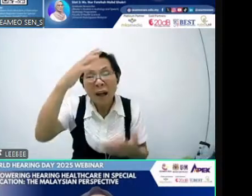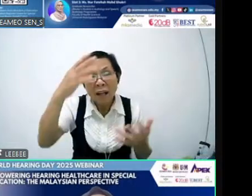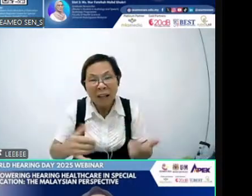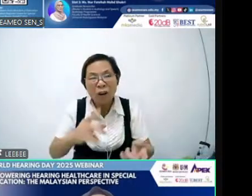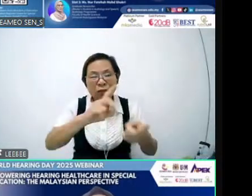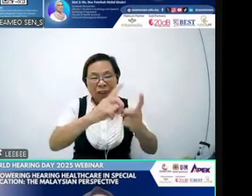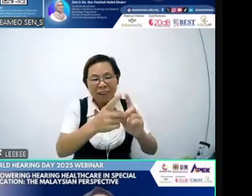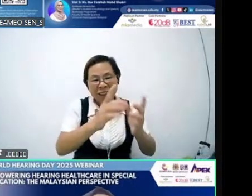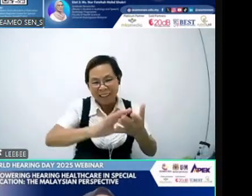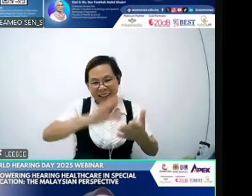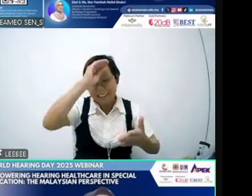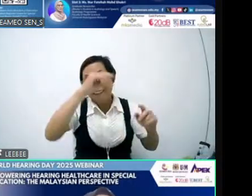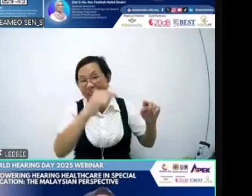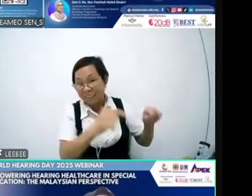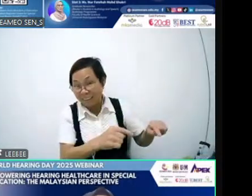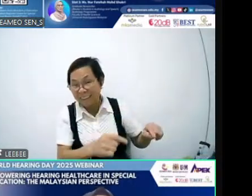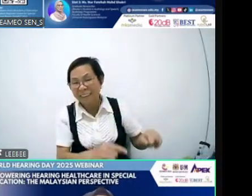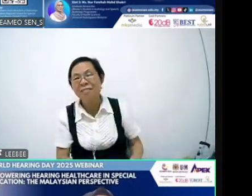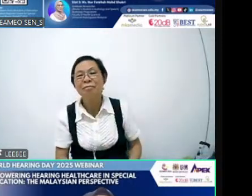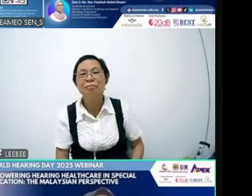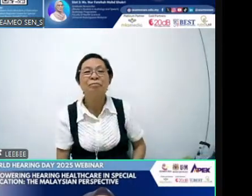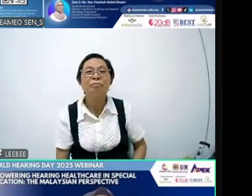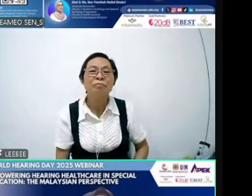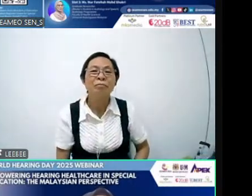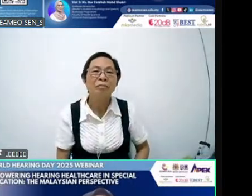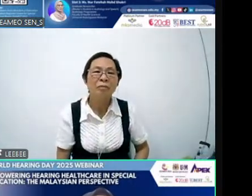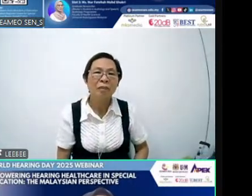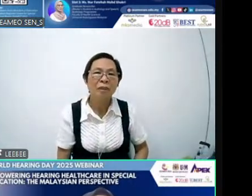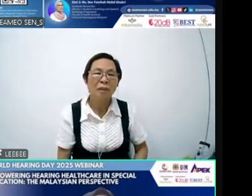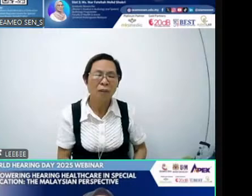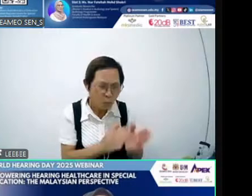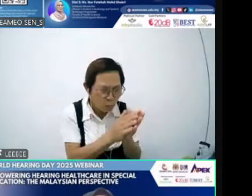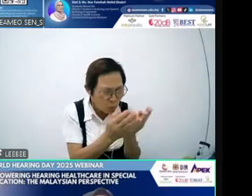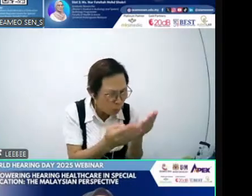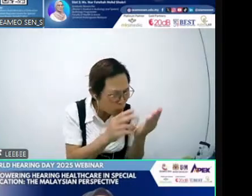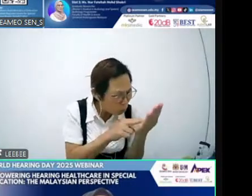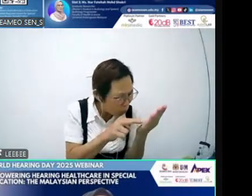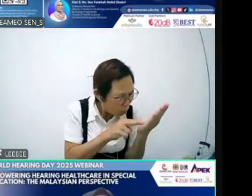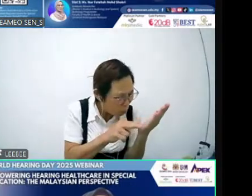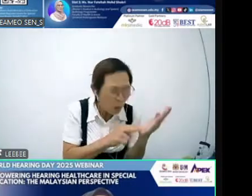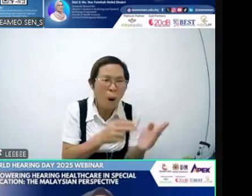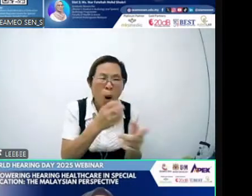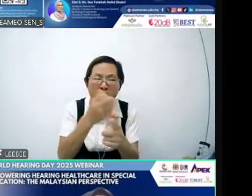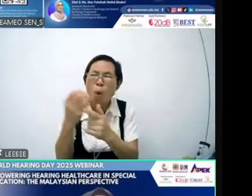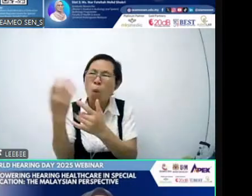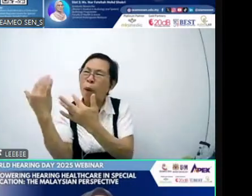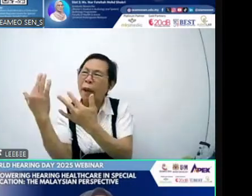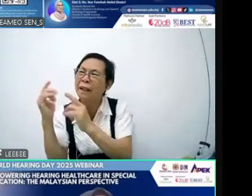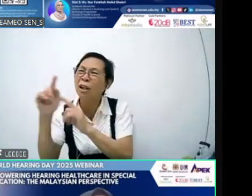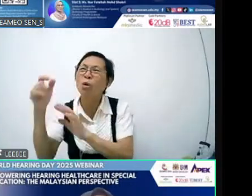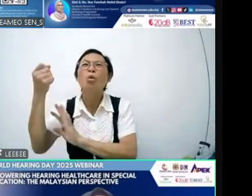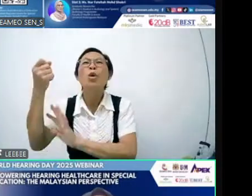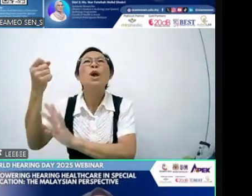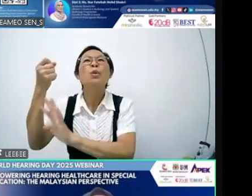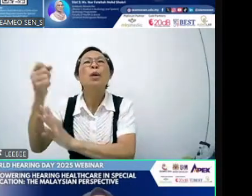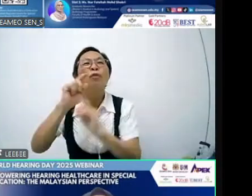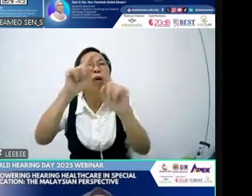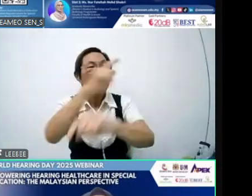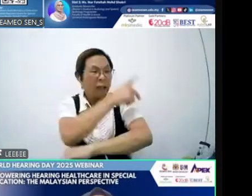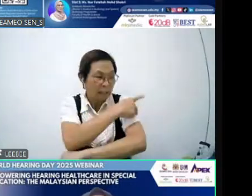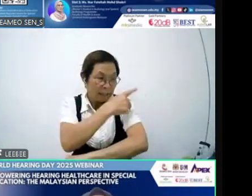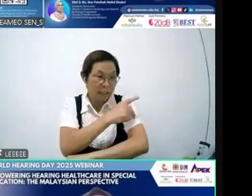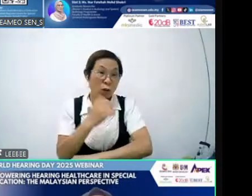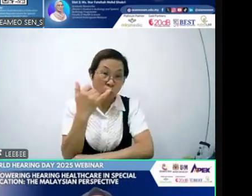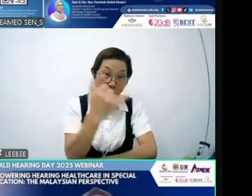in. Instead of flipping through complicated manuals or waiting for clinic visit, these videos